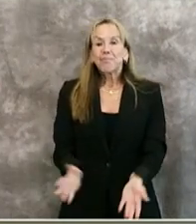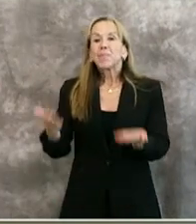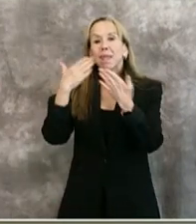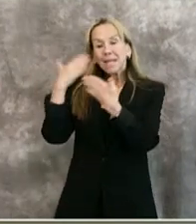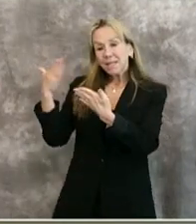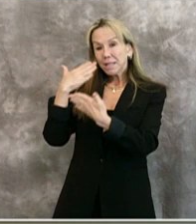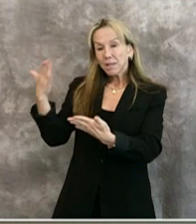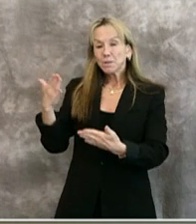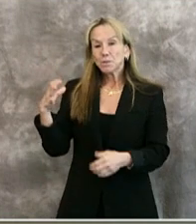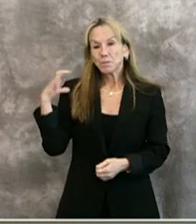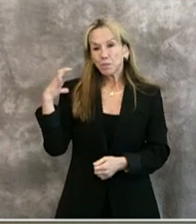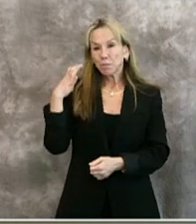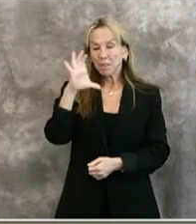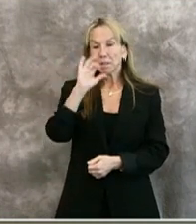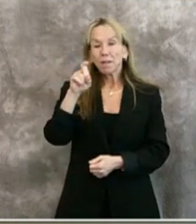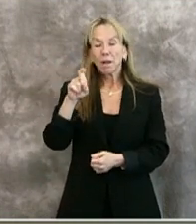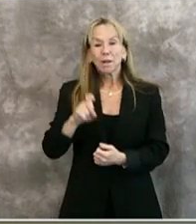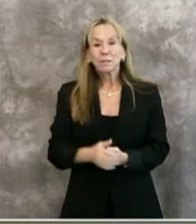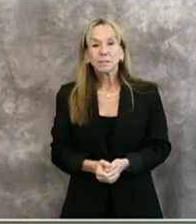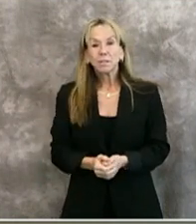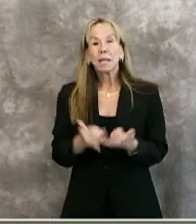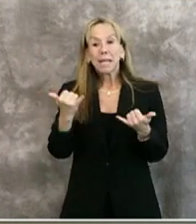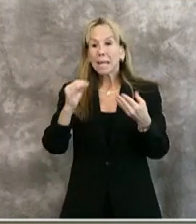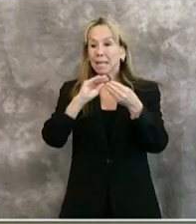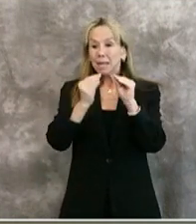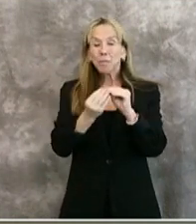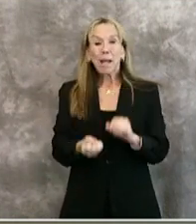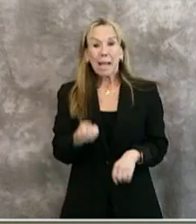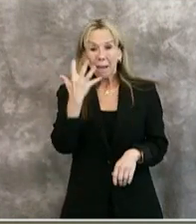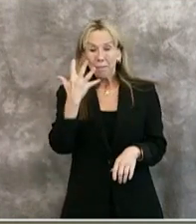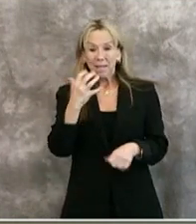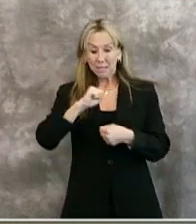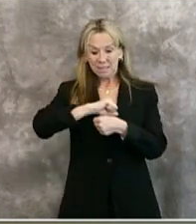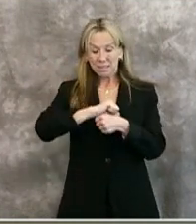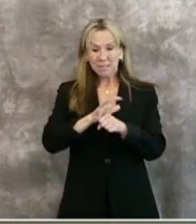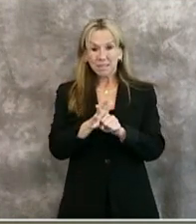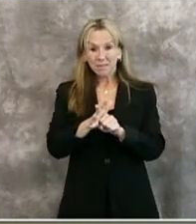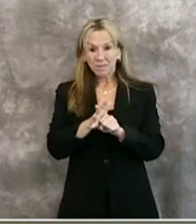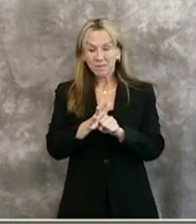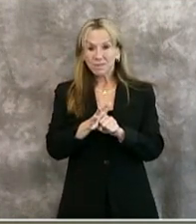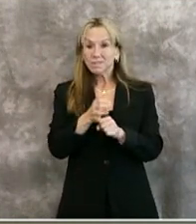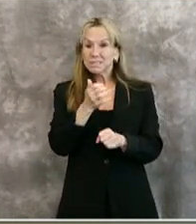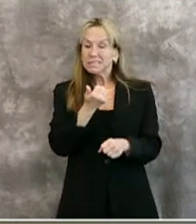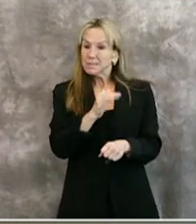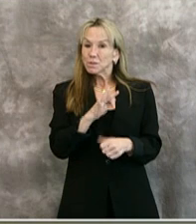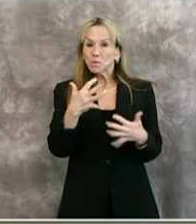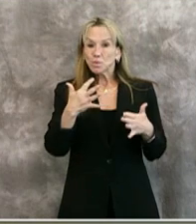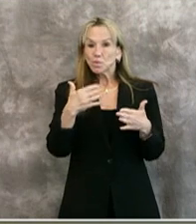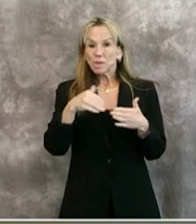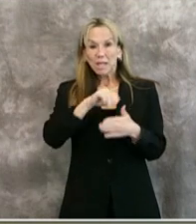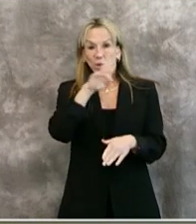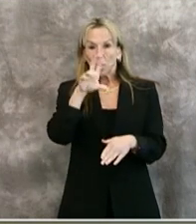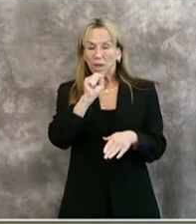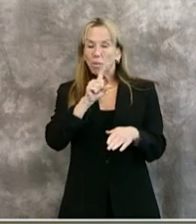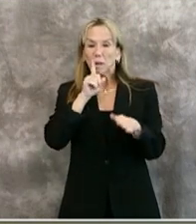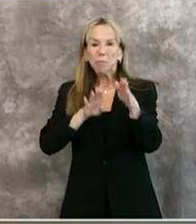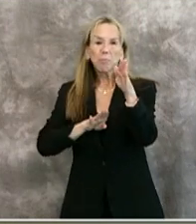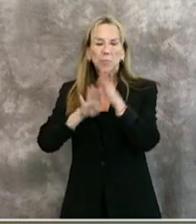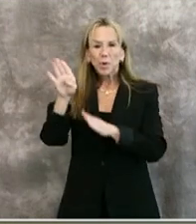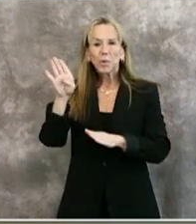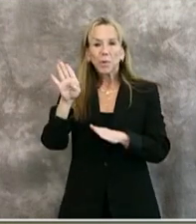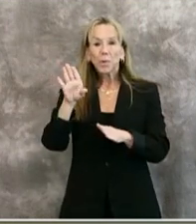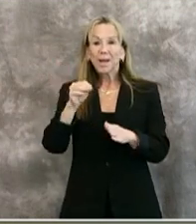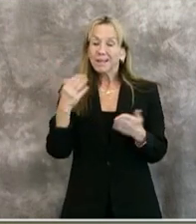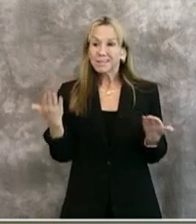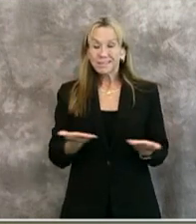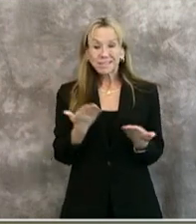Thank you, Chairman Cox. The number of COVID-19 cases are surging throughout the United States, and San Diego and